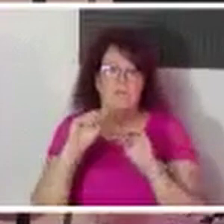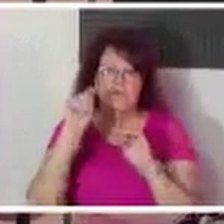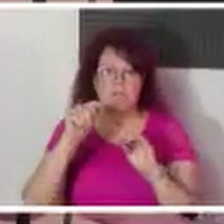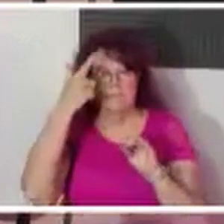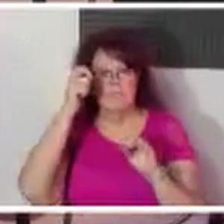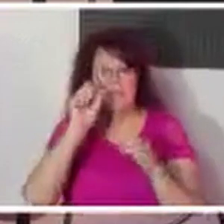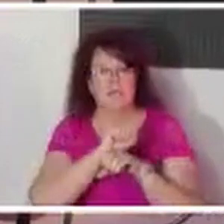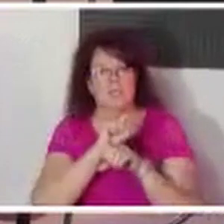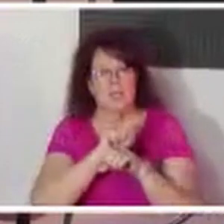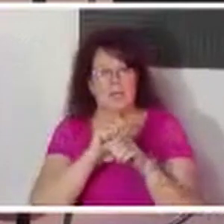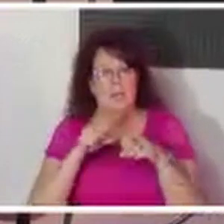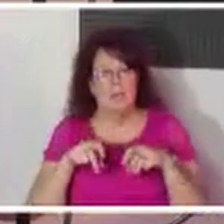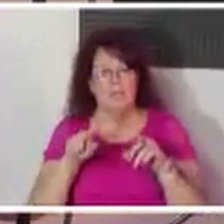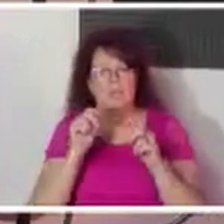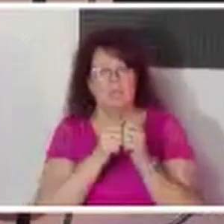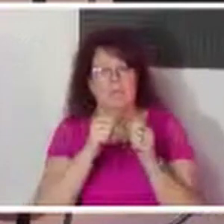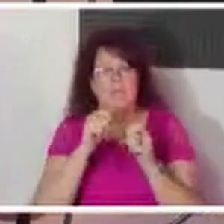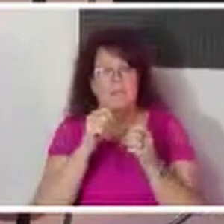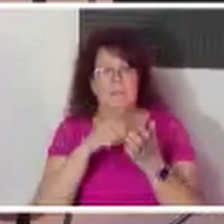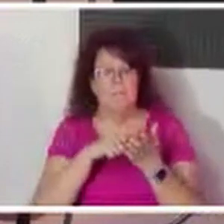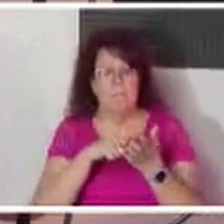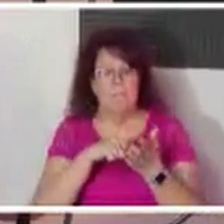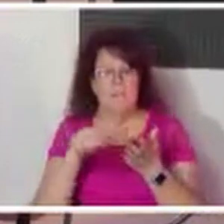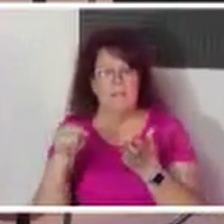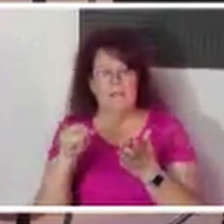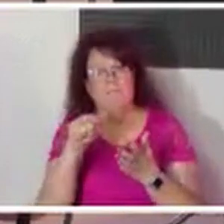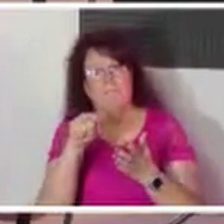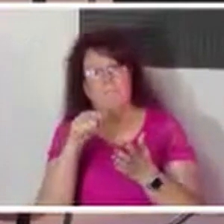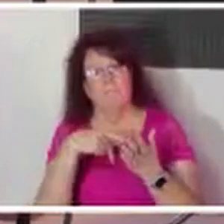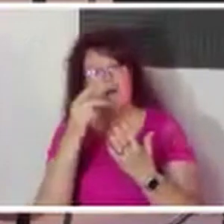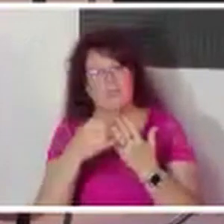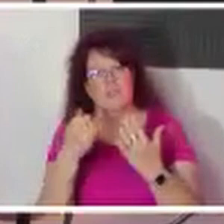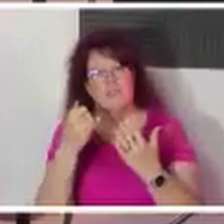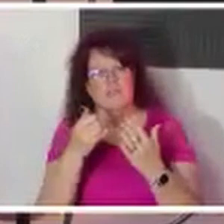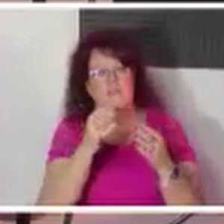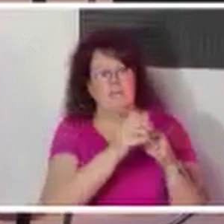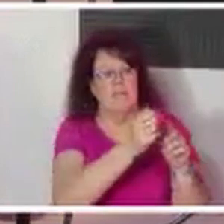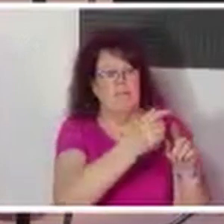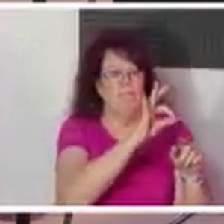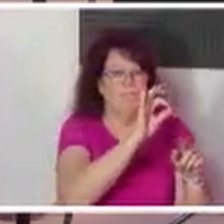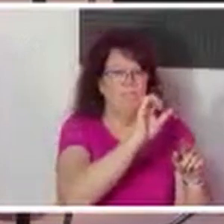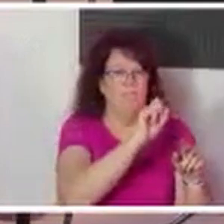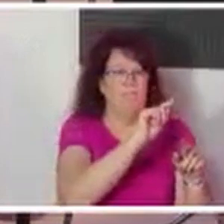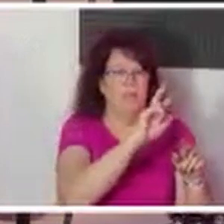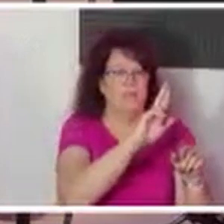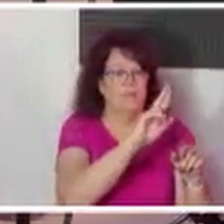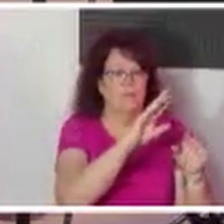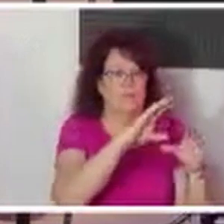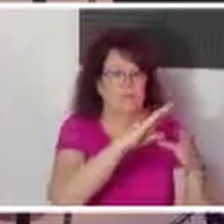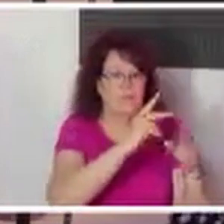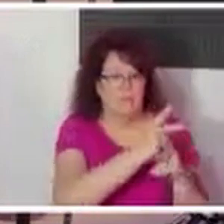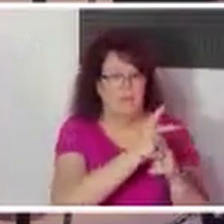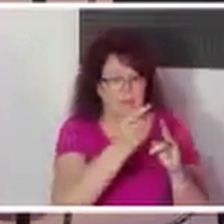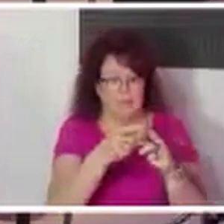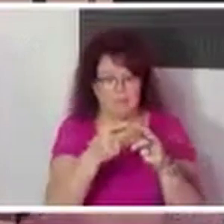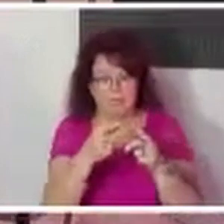with the Bail Project. The lead-in from foster care to criminal justice space, as Israel touched on,